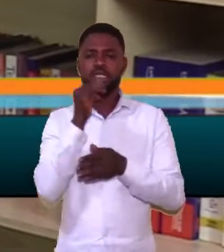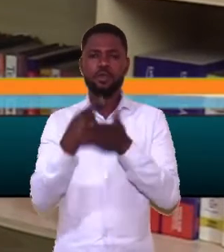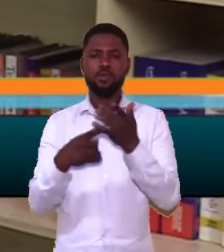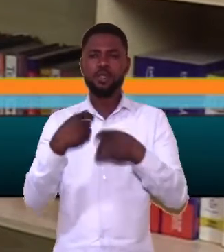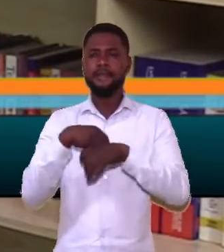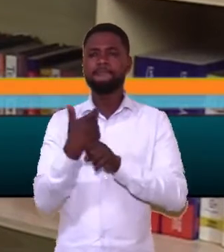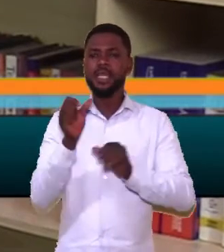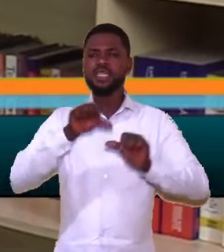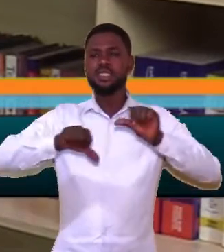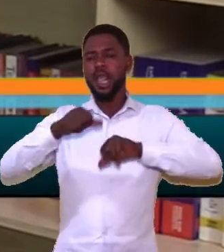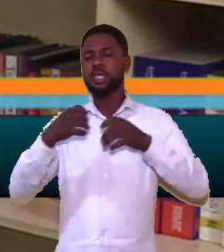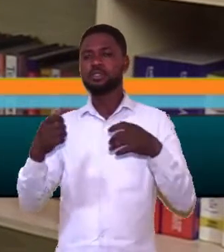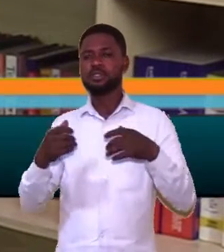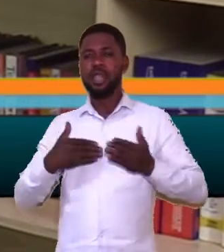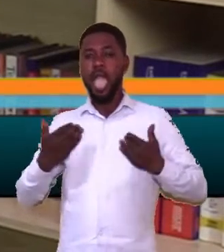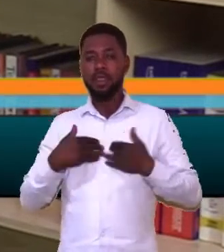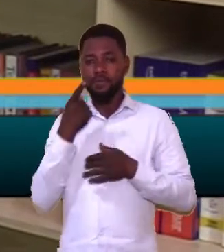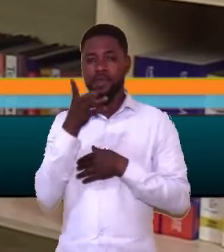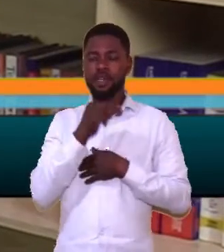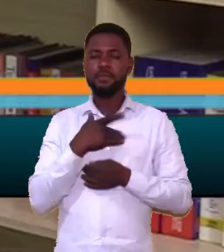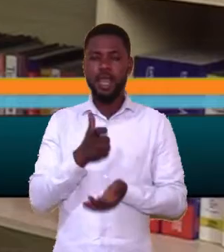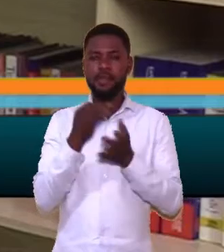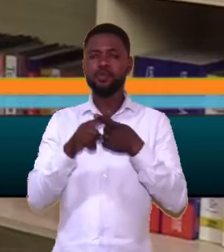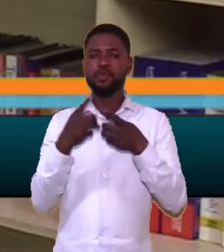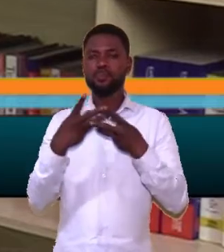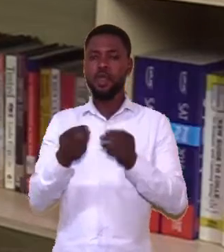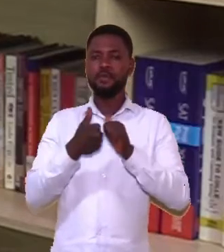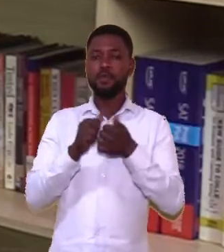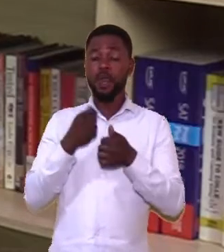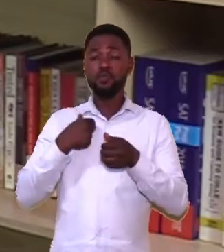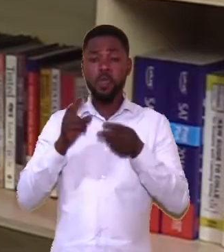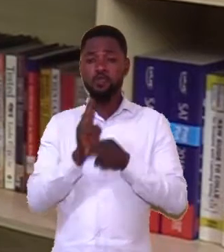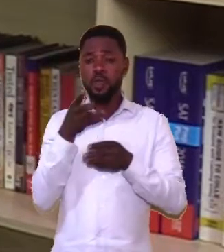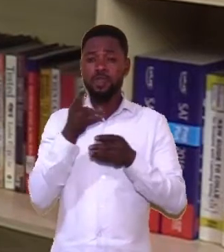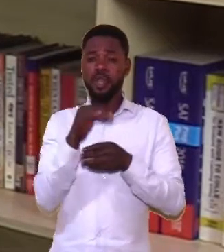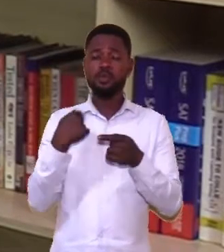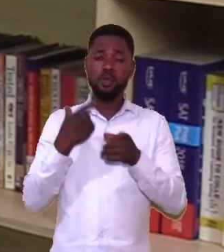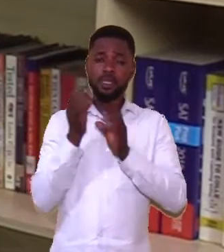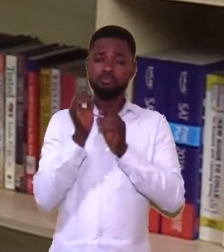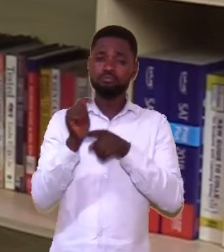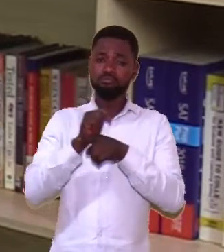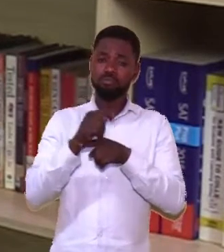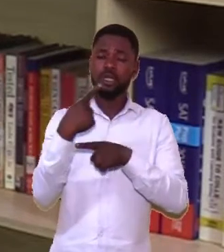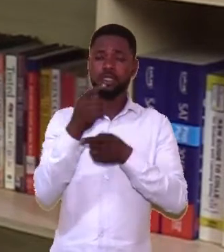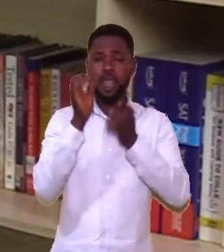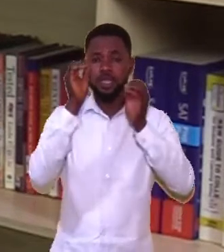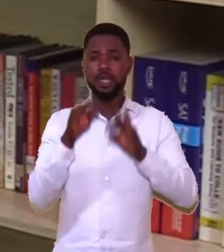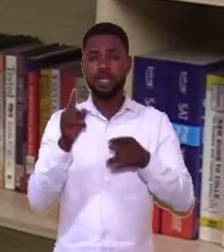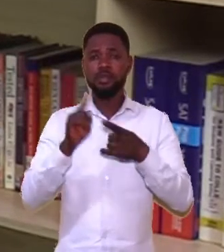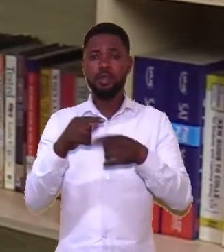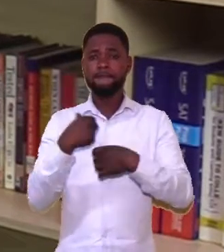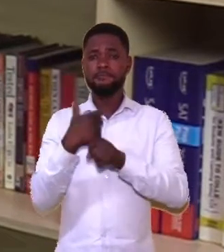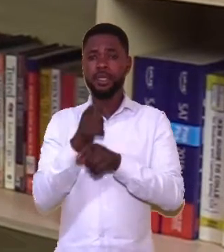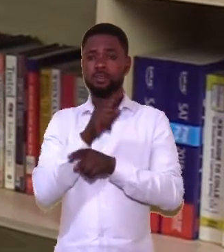what makes science exciting for them, and they can leverage it to solve problems. And so using this methodology, we train the teachers, through a community